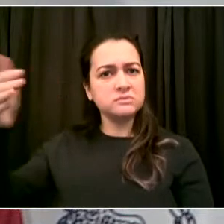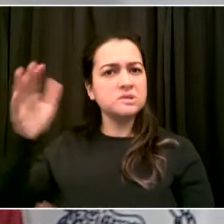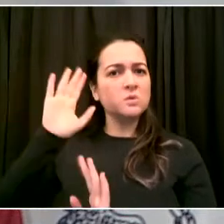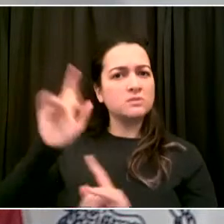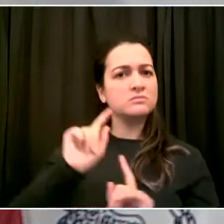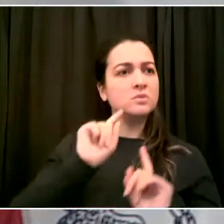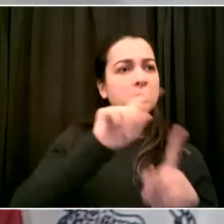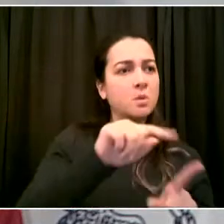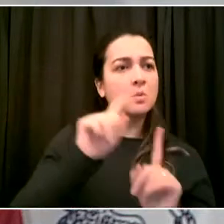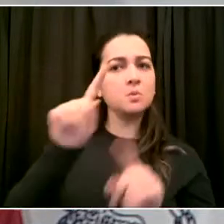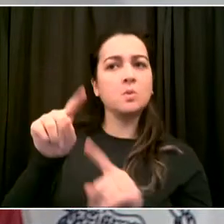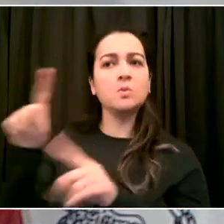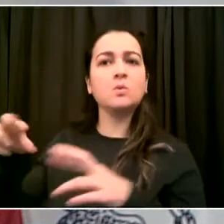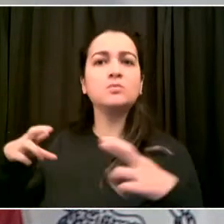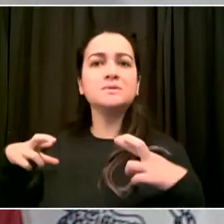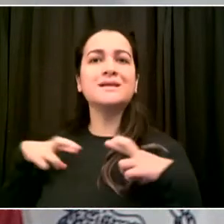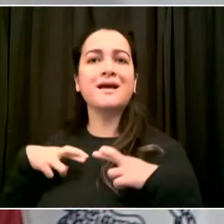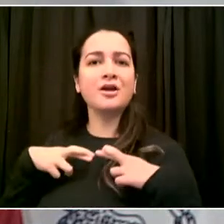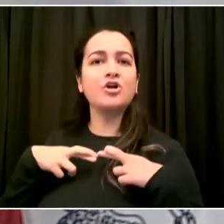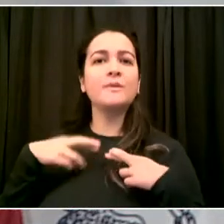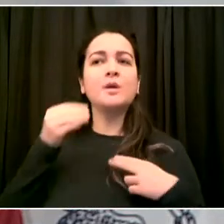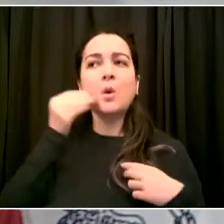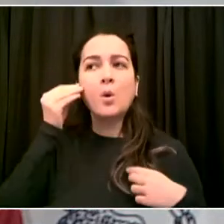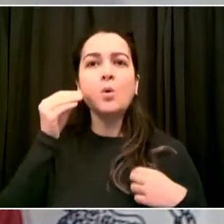be doing that as we build up more